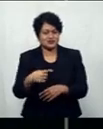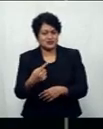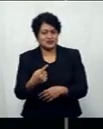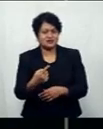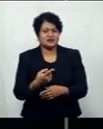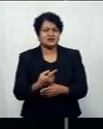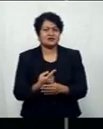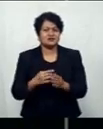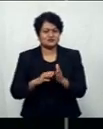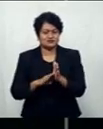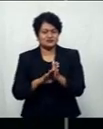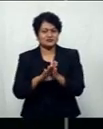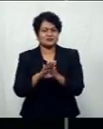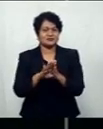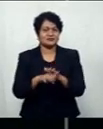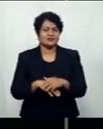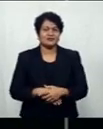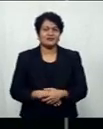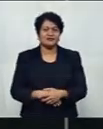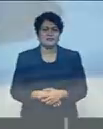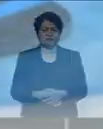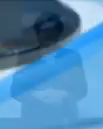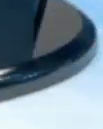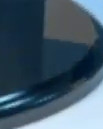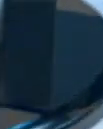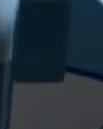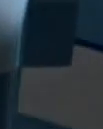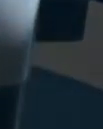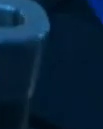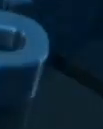stage. Jeshulal with tonight's success story.